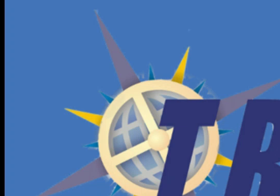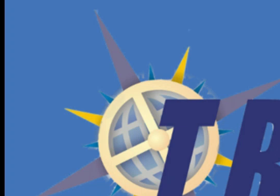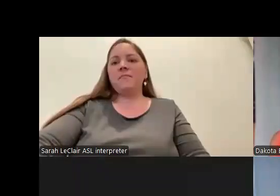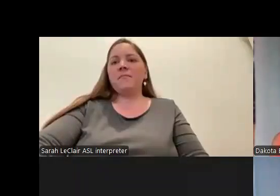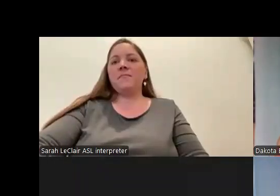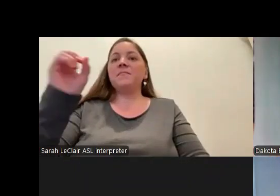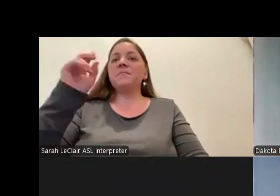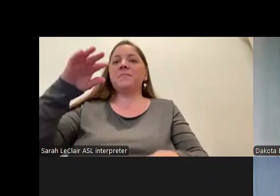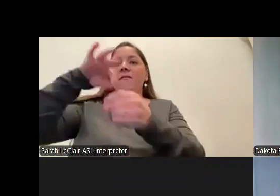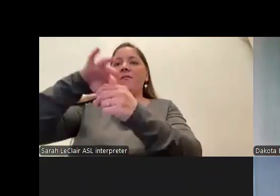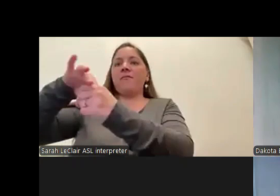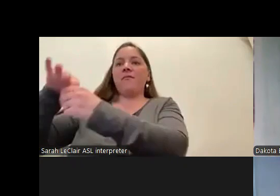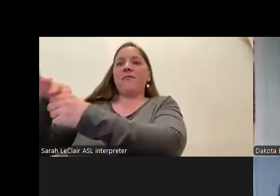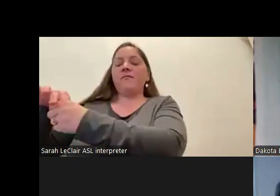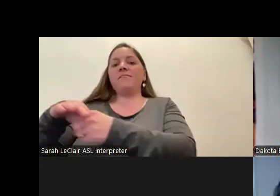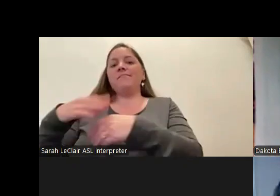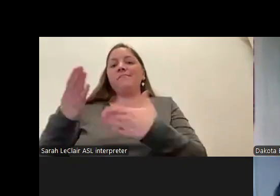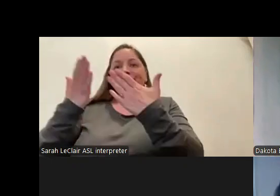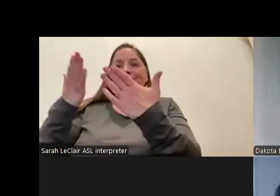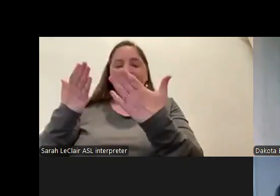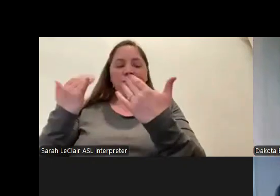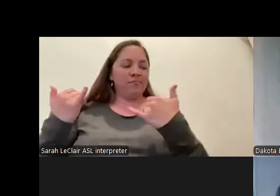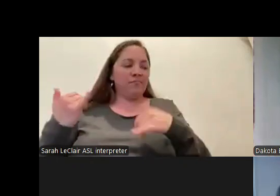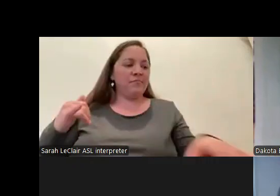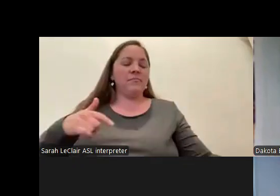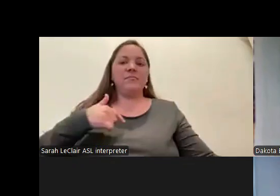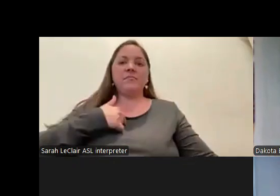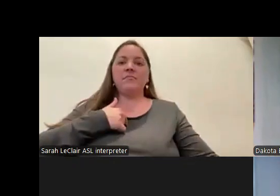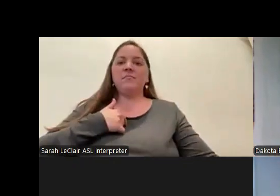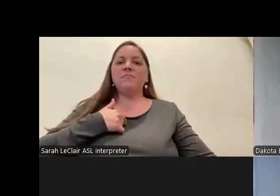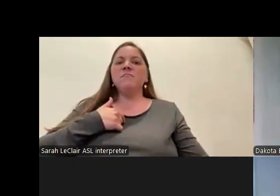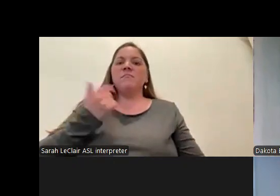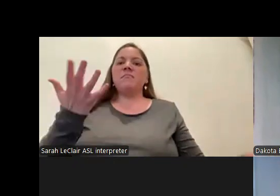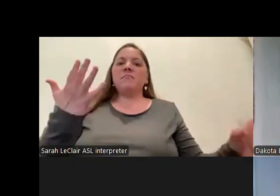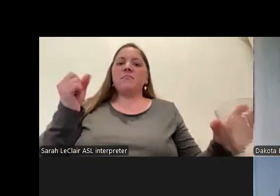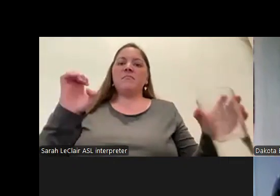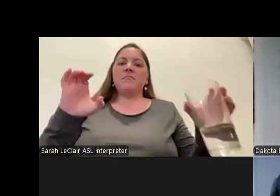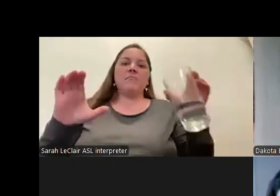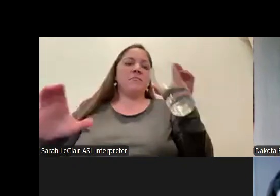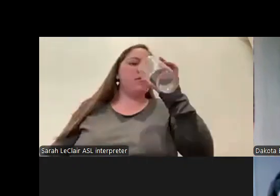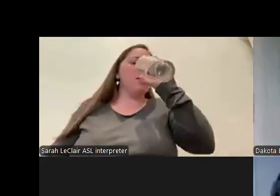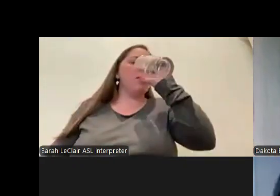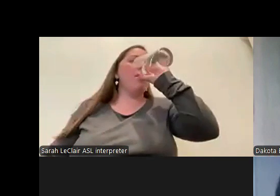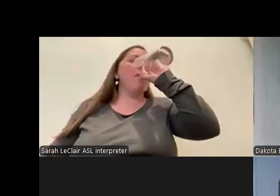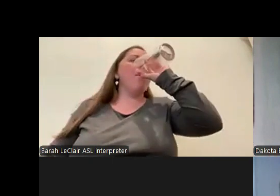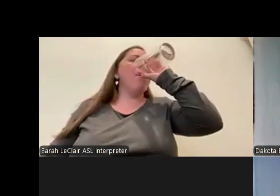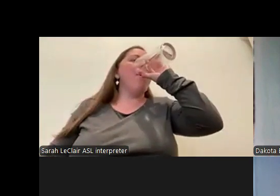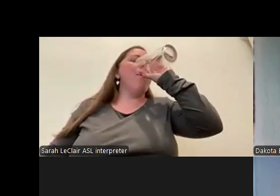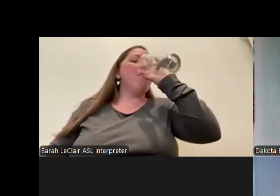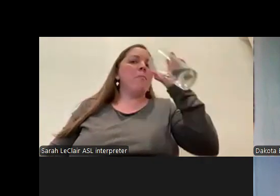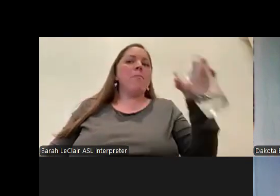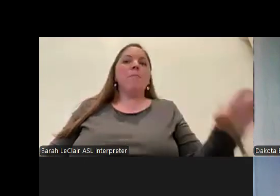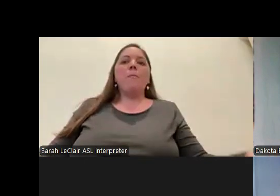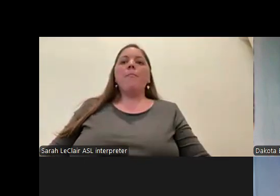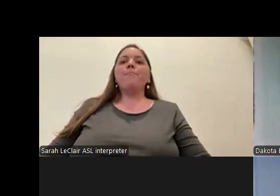Okay, votes are coming in. 5 more seconds. Oh, there's a second part to this. If you do want to meet in person, which portion